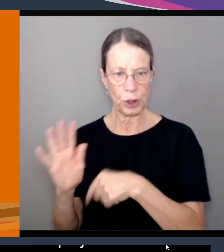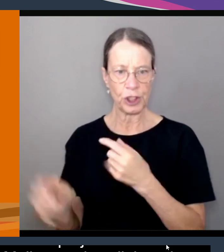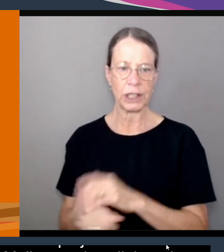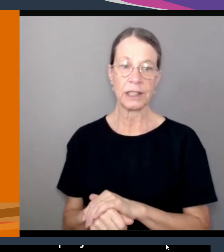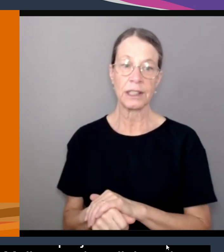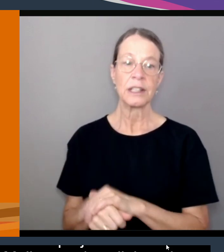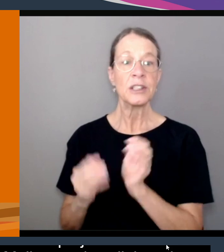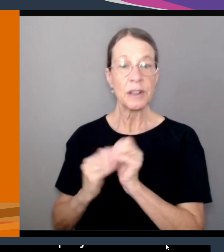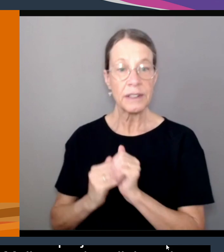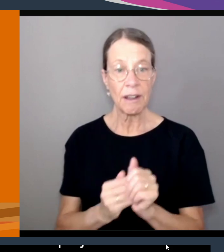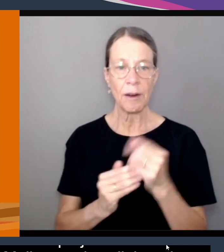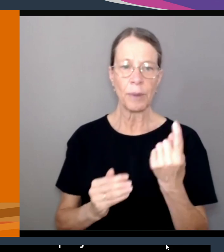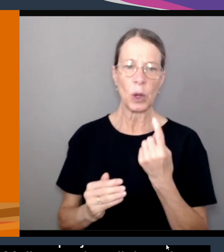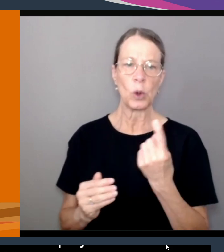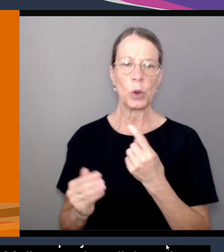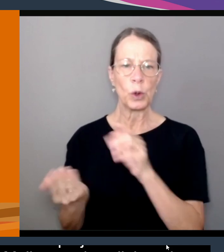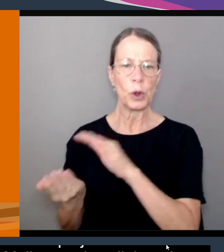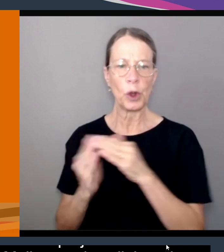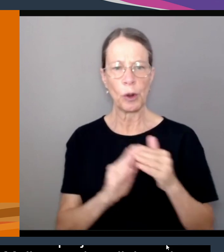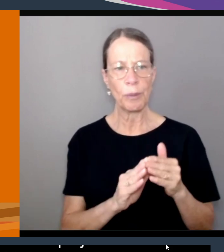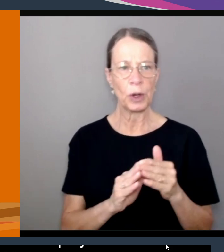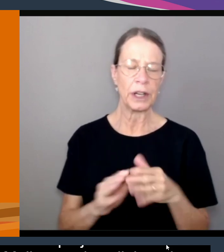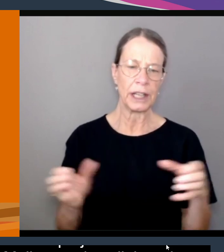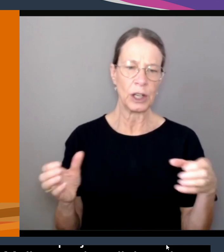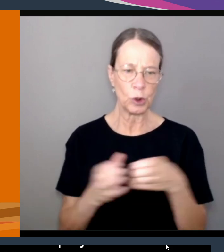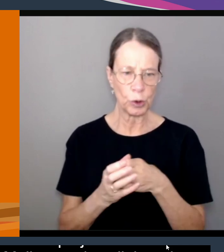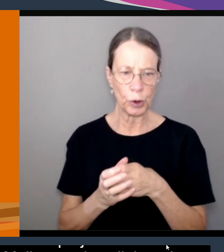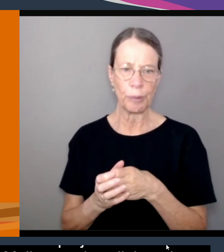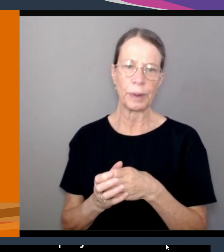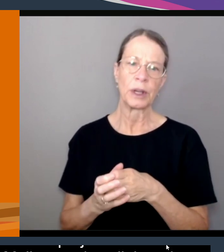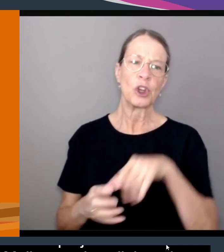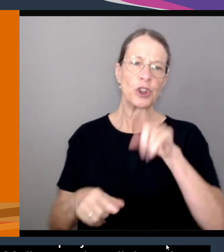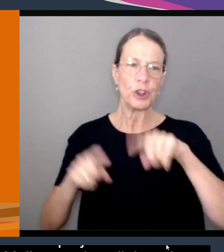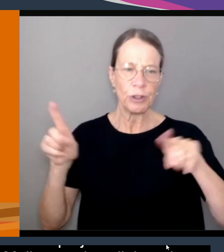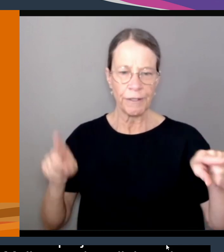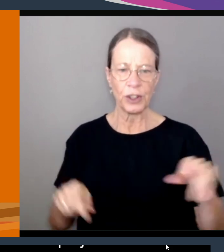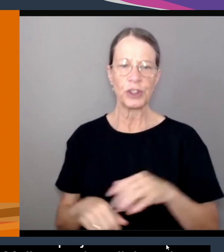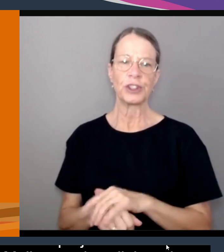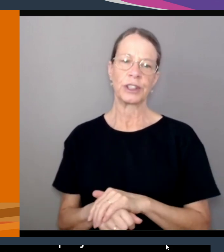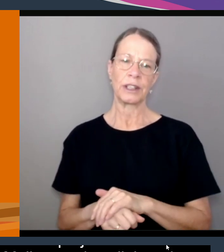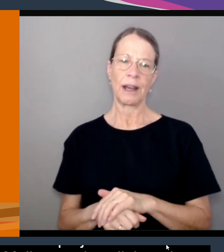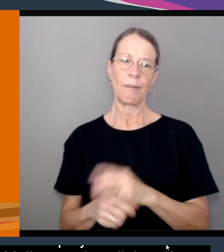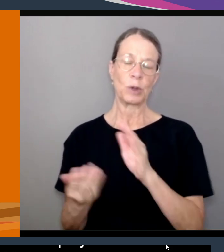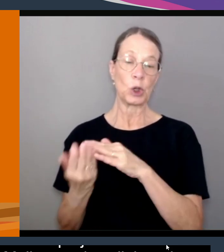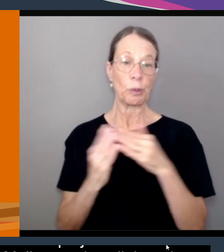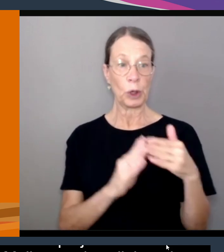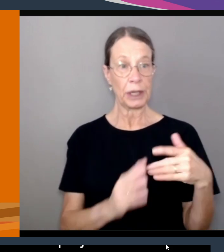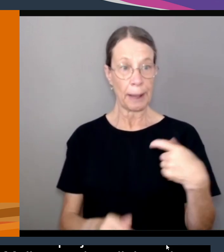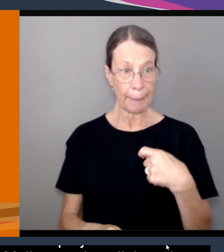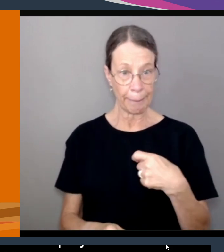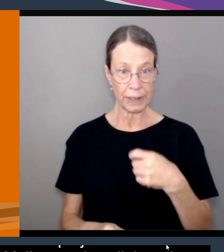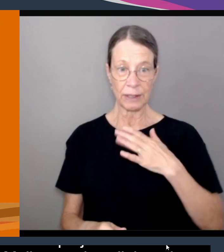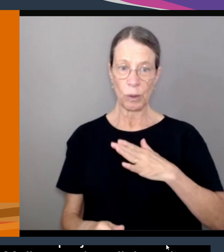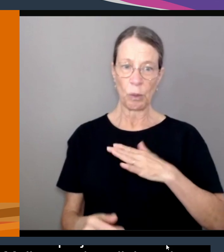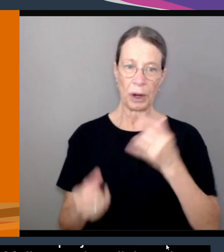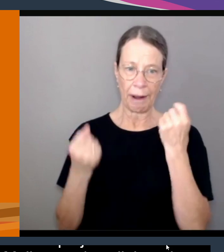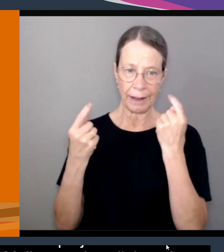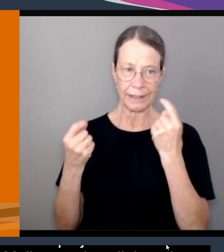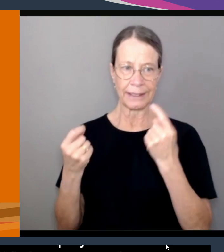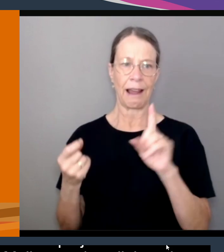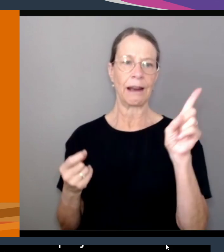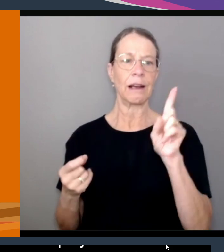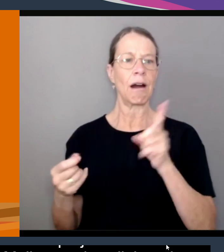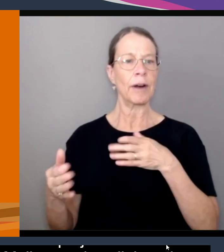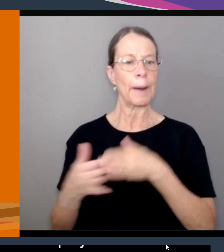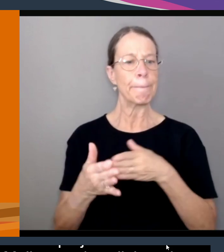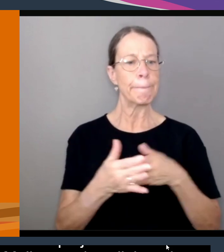group, which is made up of neurodivergent community members. And we really want to try and understand the barriers that people currently face when accessing